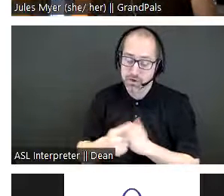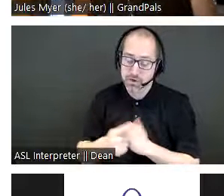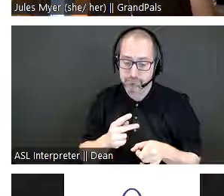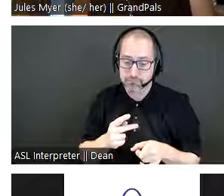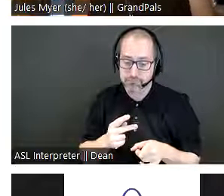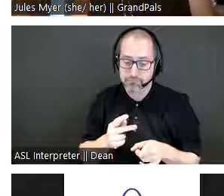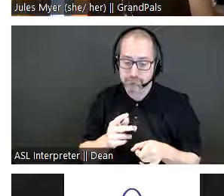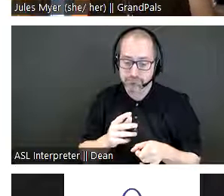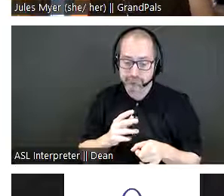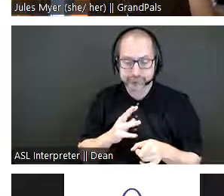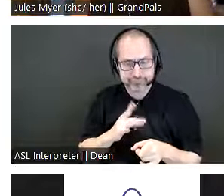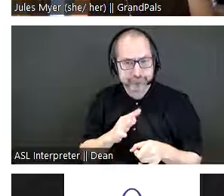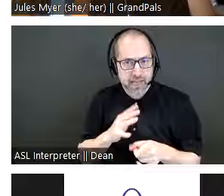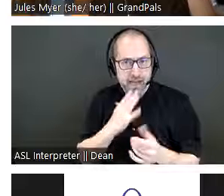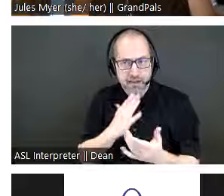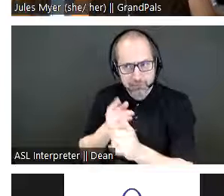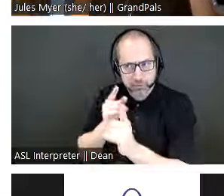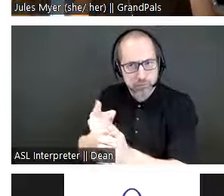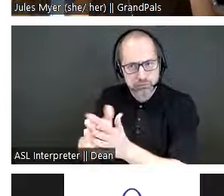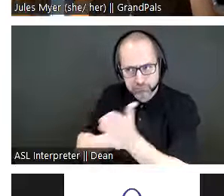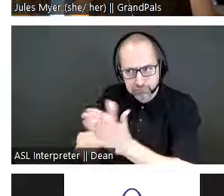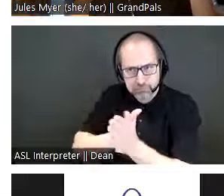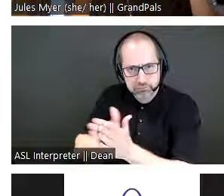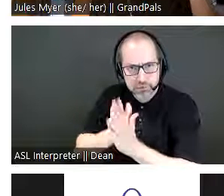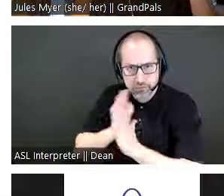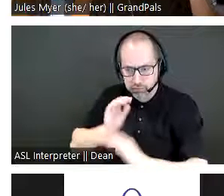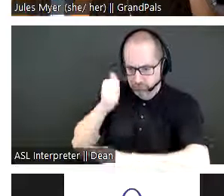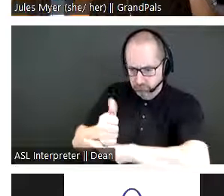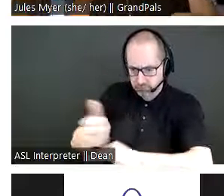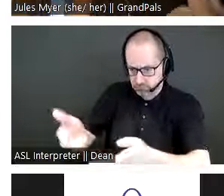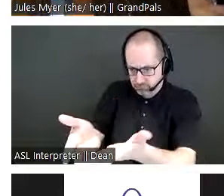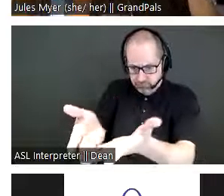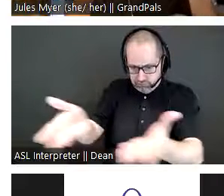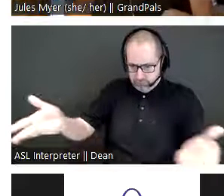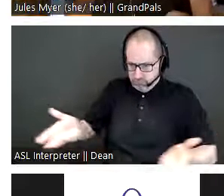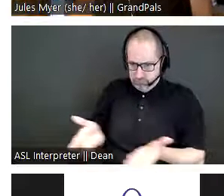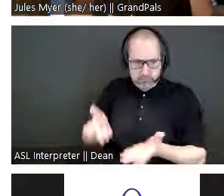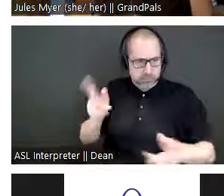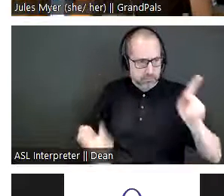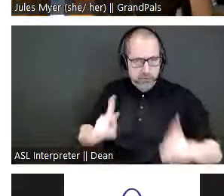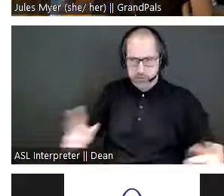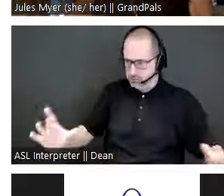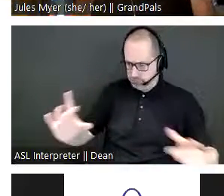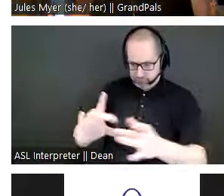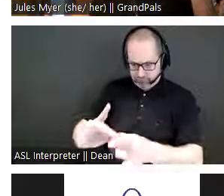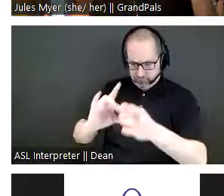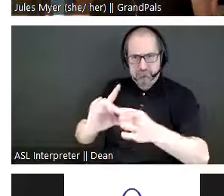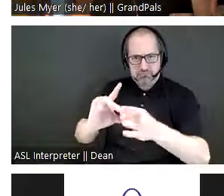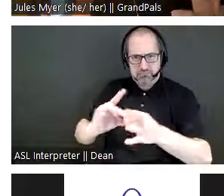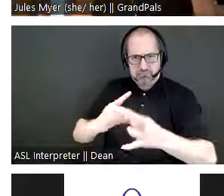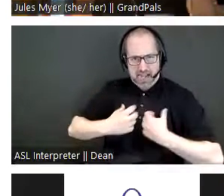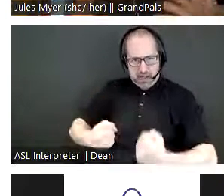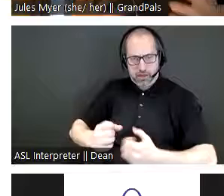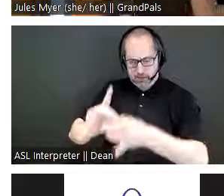intentionality behind it and create that space for people to form healthy relationships